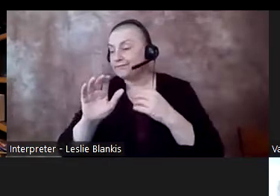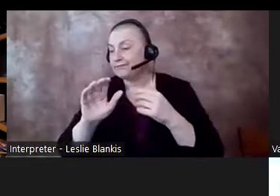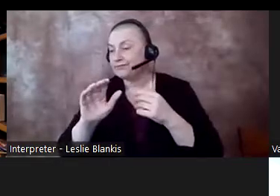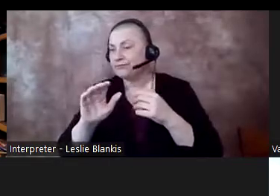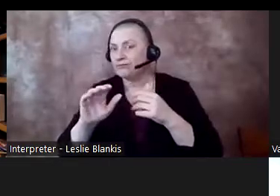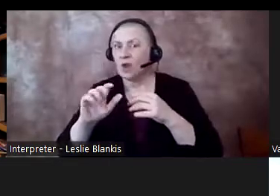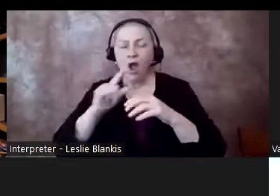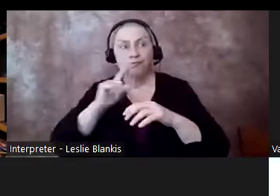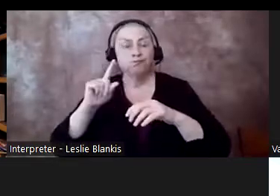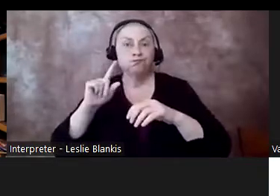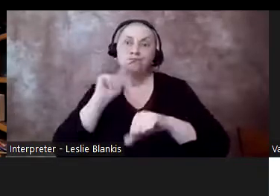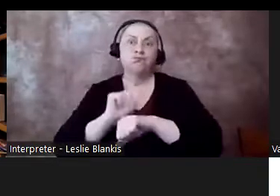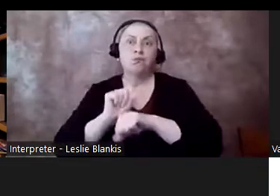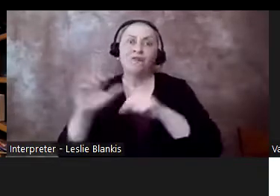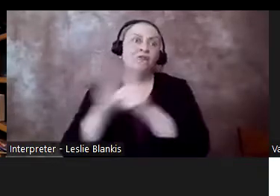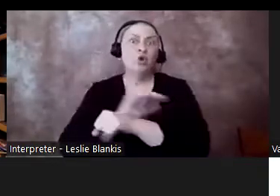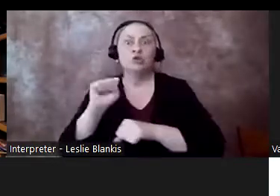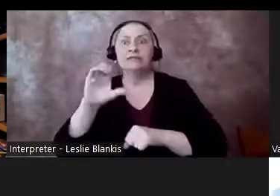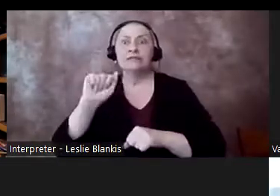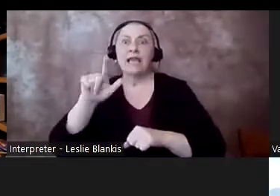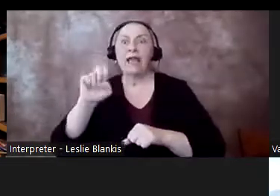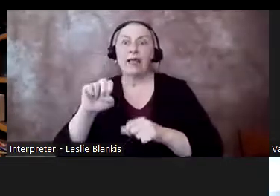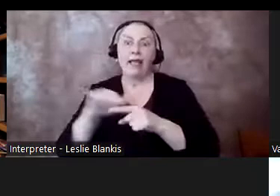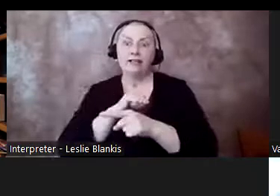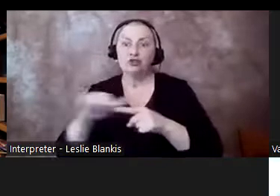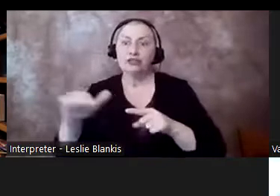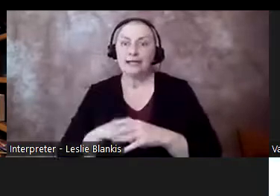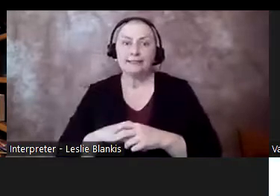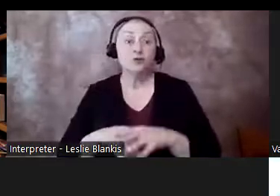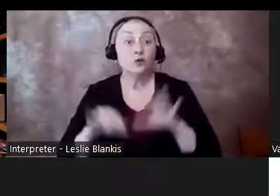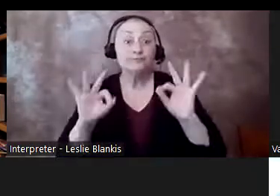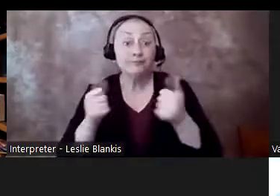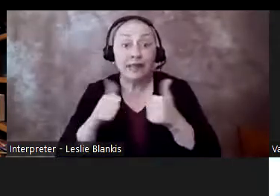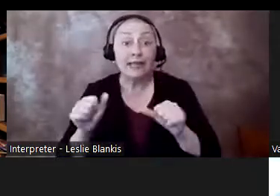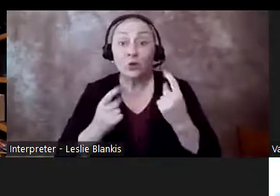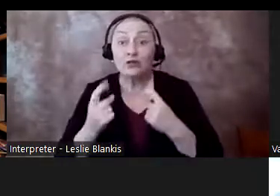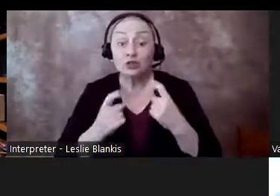full-scale exercises, your tabletops or whatever way. Any questions?